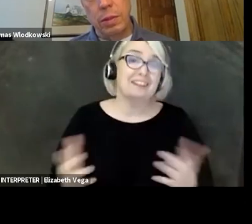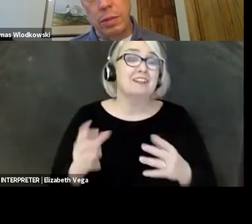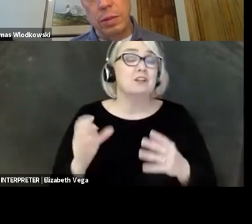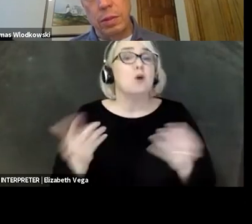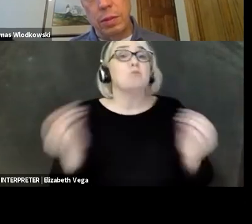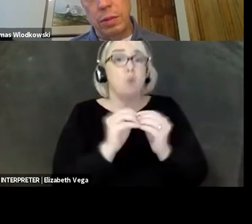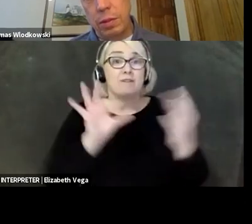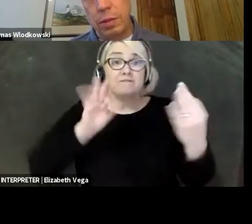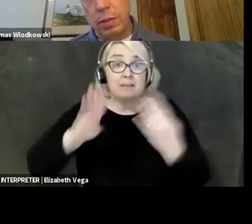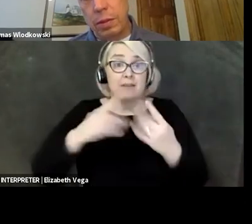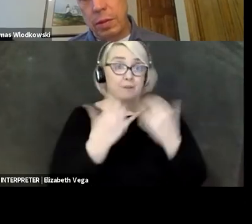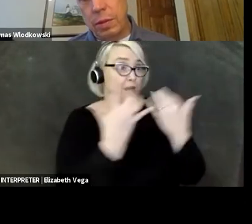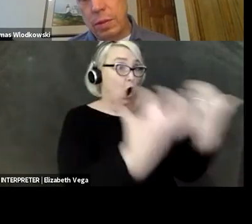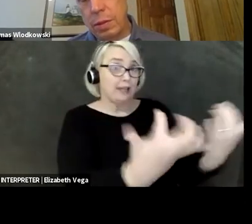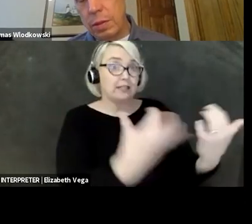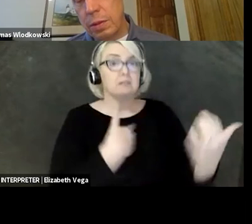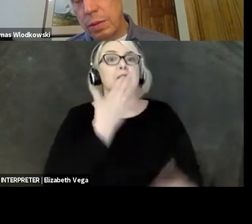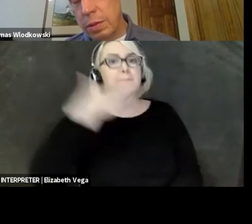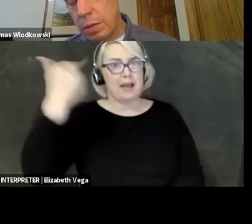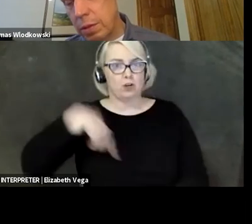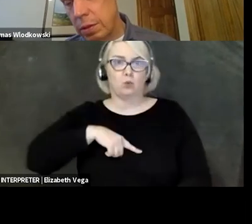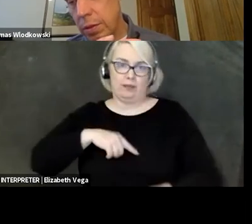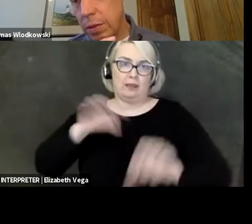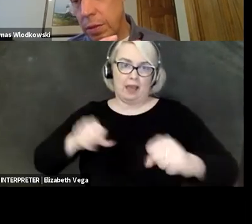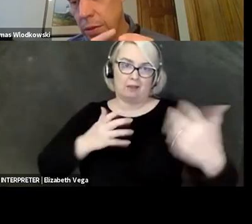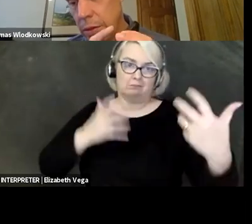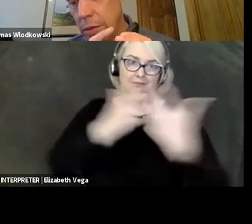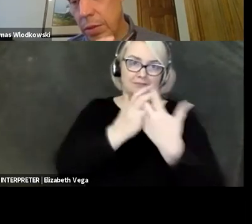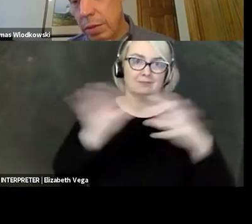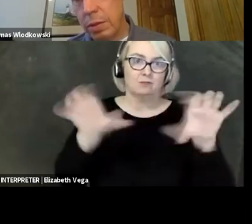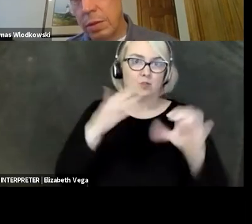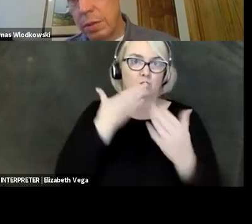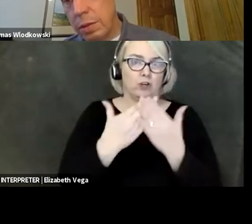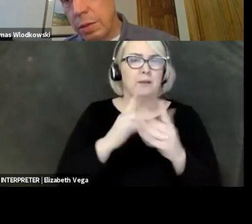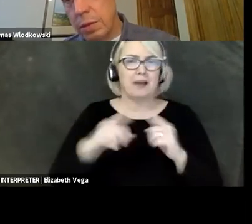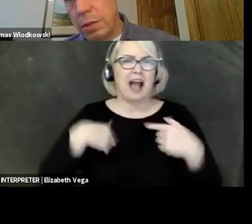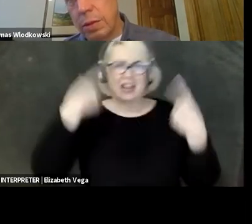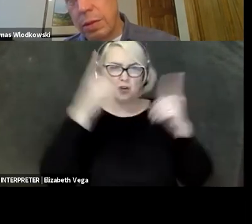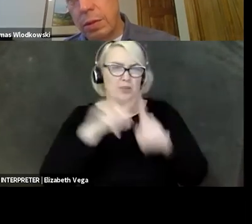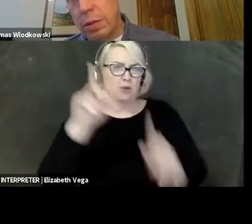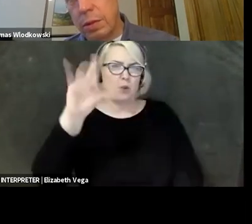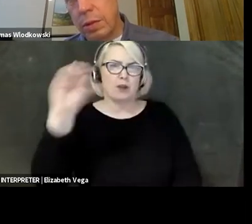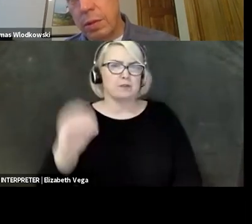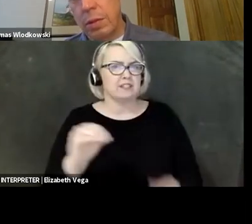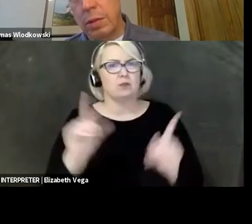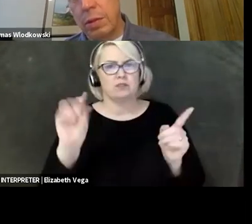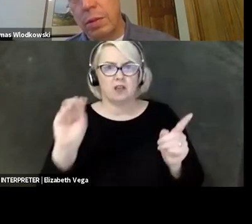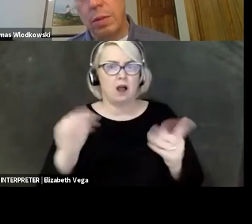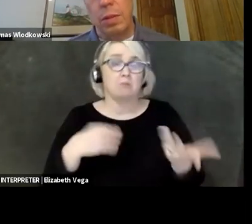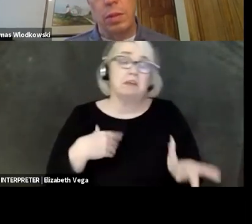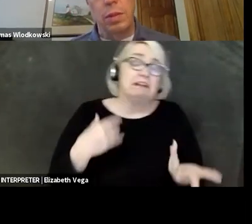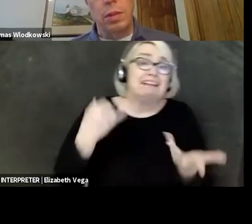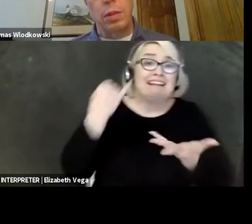feedback we get, the better we can be. But I 100% agree with Tom. If it's a choice of not having it at all